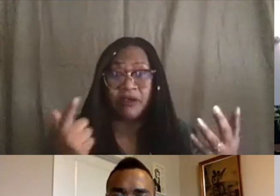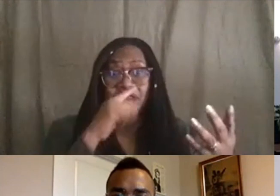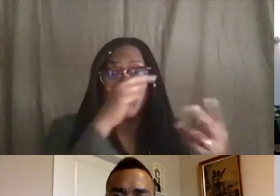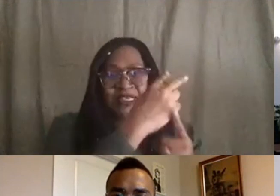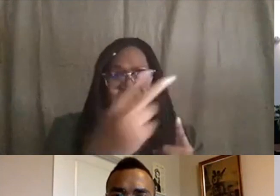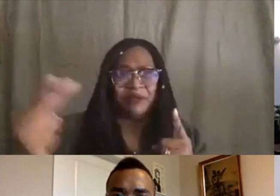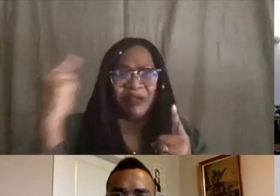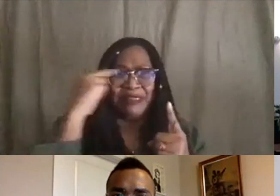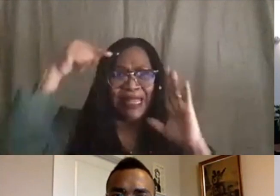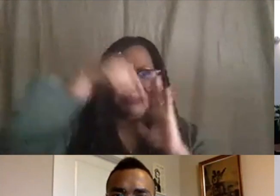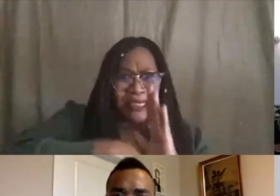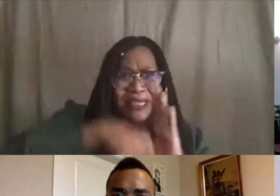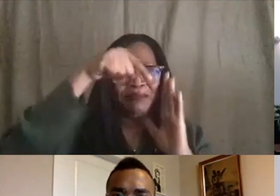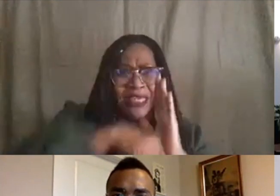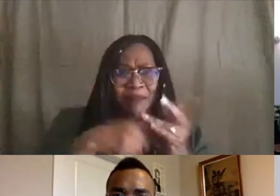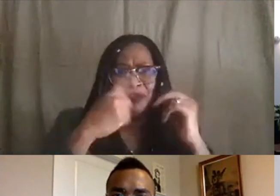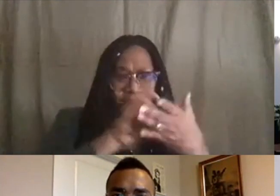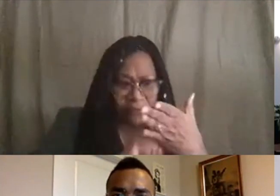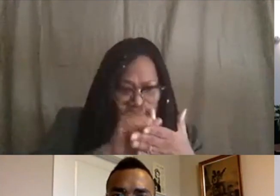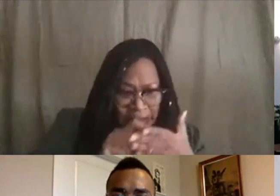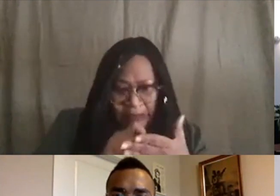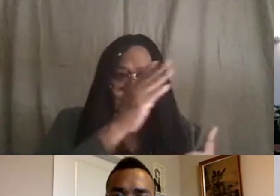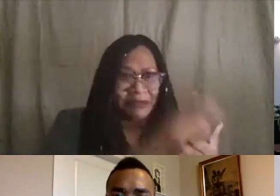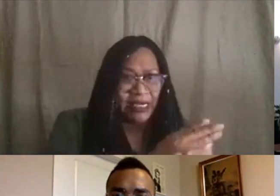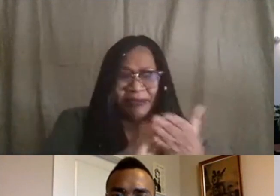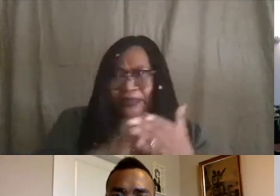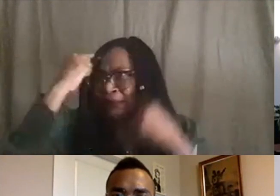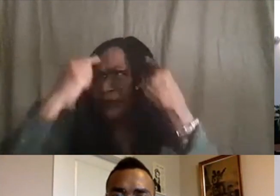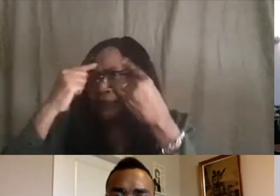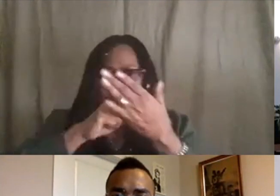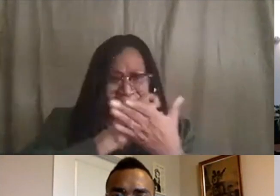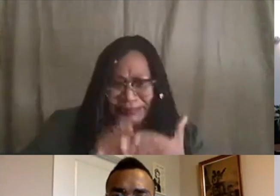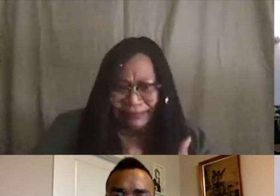just like deep in it. I'm trying to take notes, but then I'm stopping to think with you.